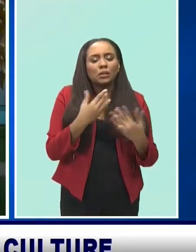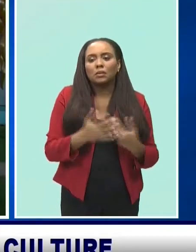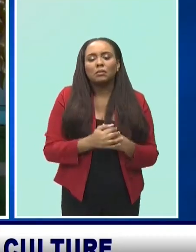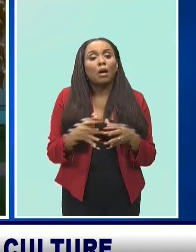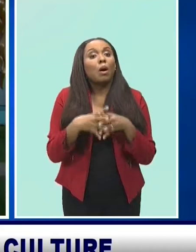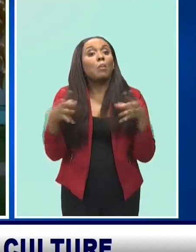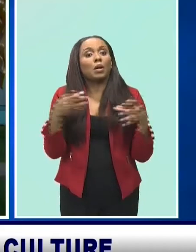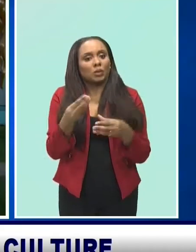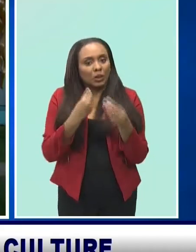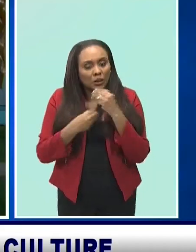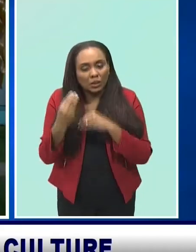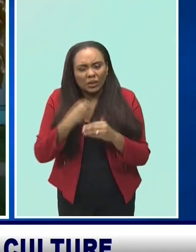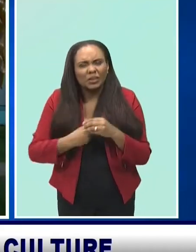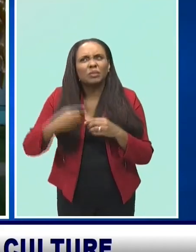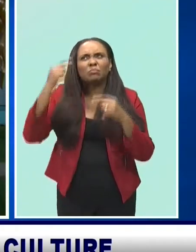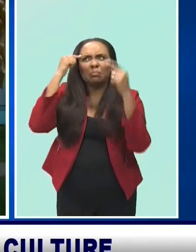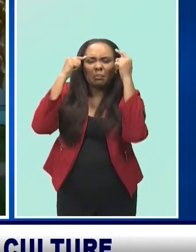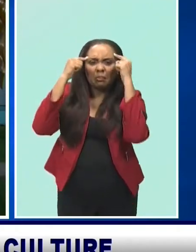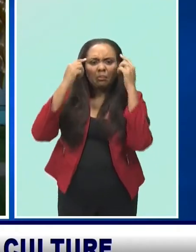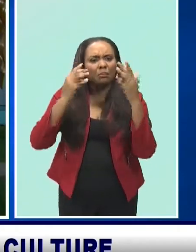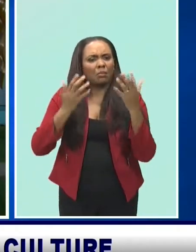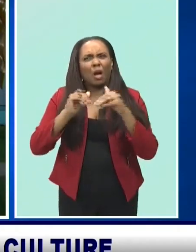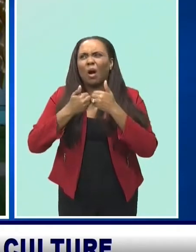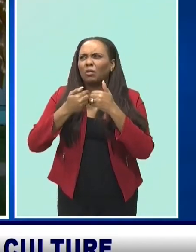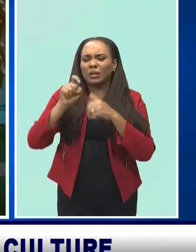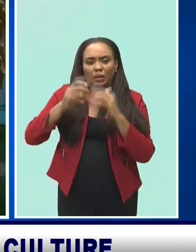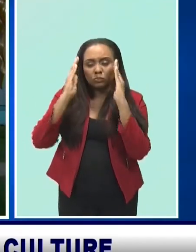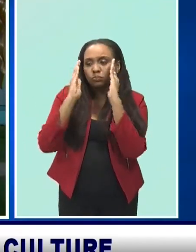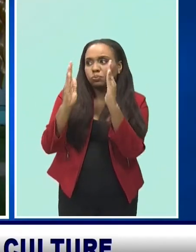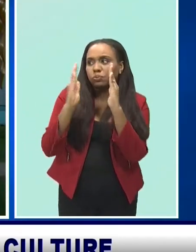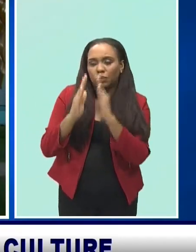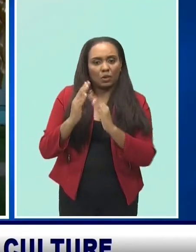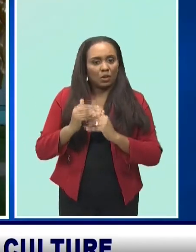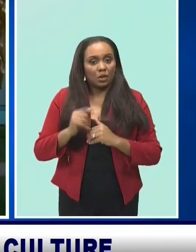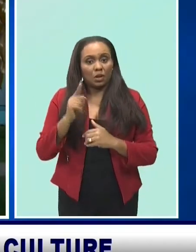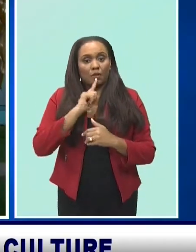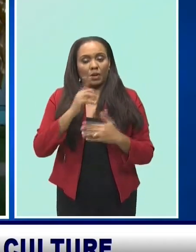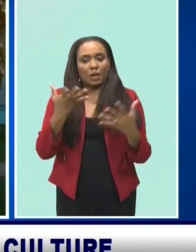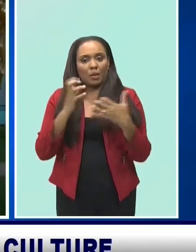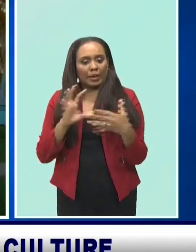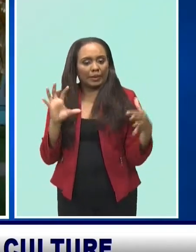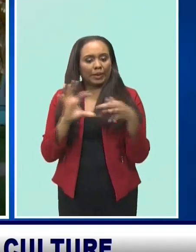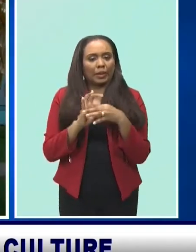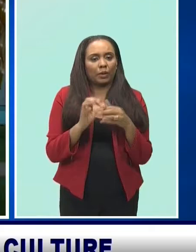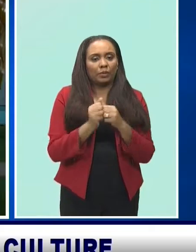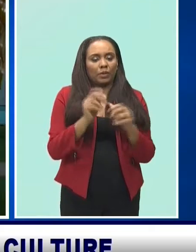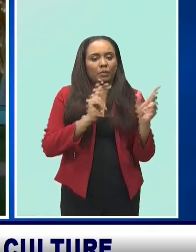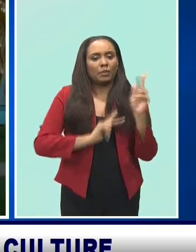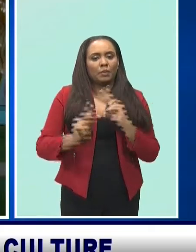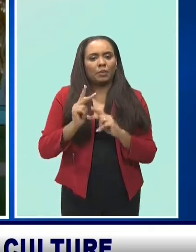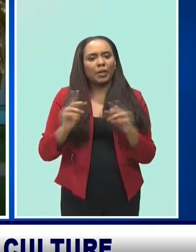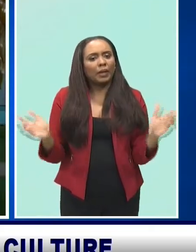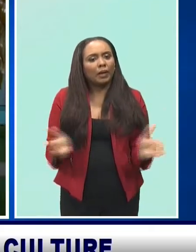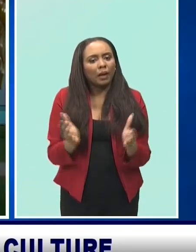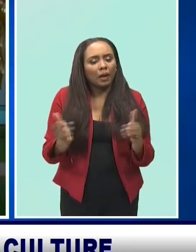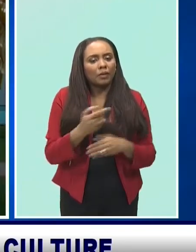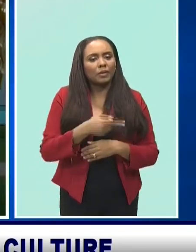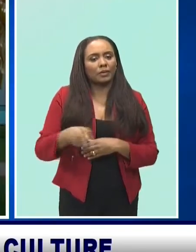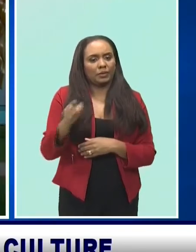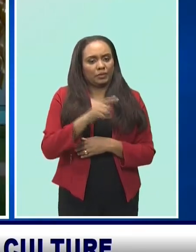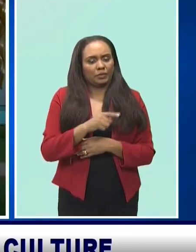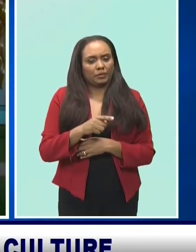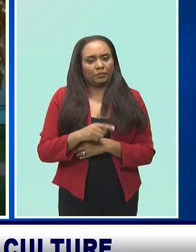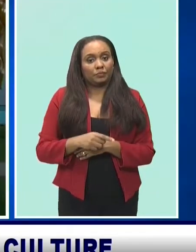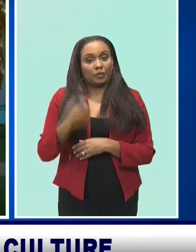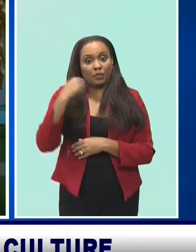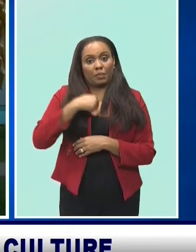consume, mindset, really being focused, connecting with people who can encourage you, who can really get you moving. So